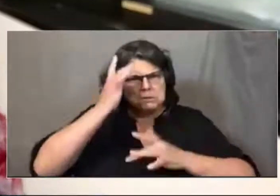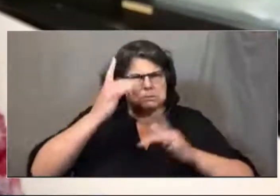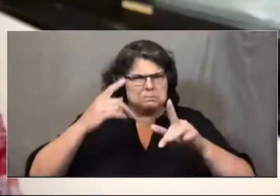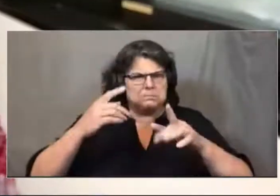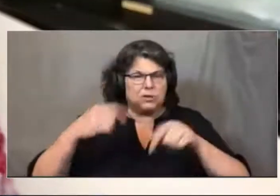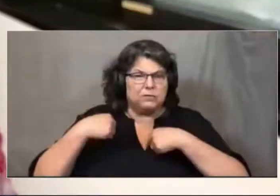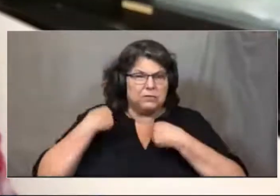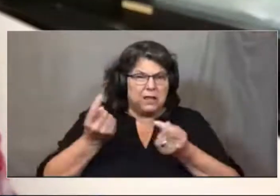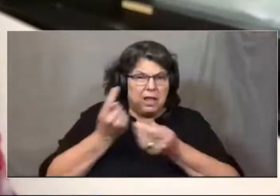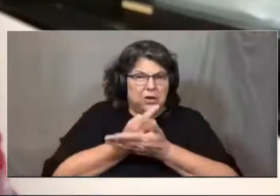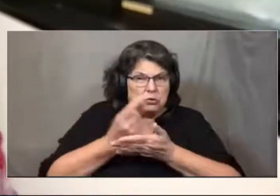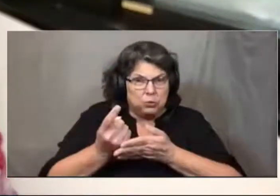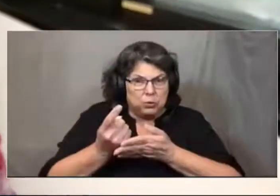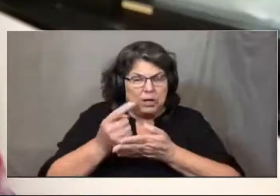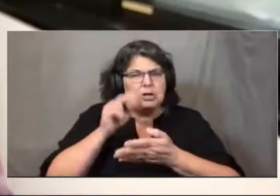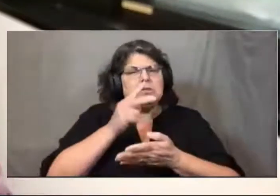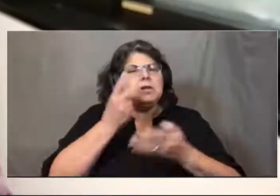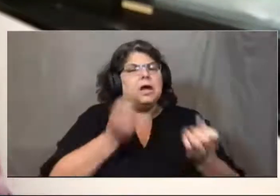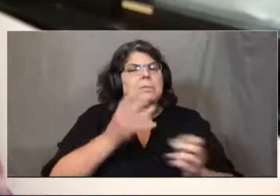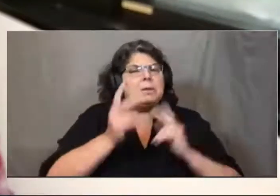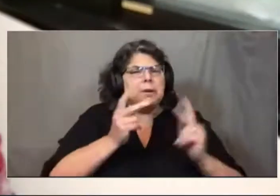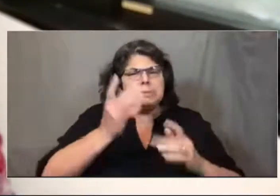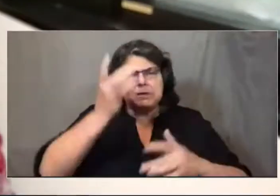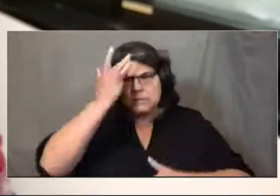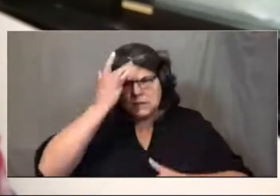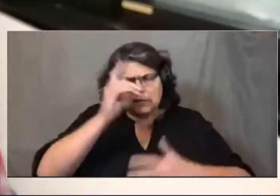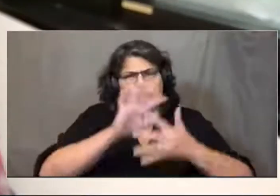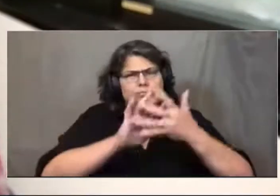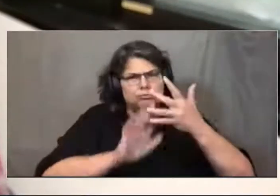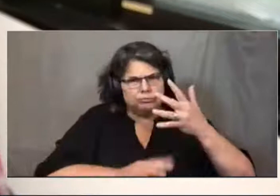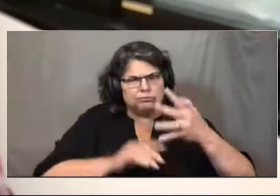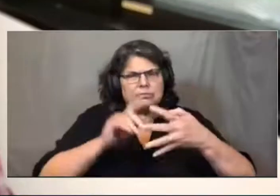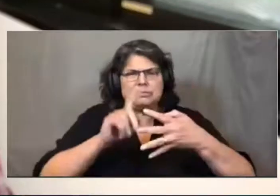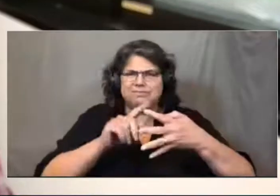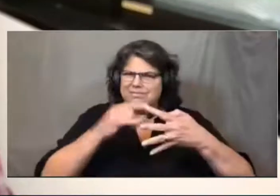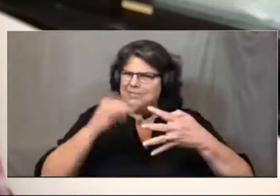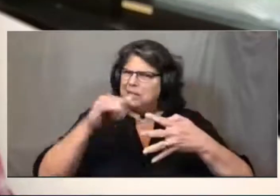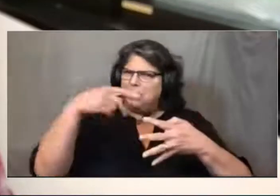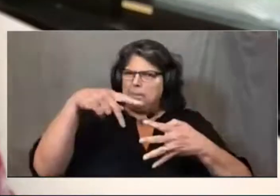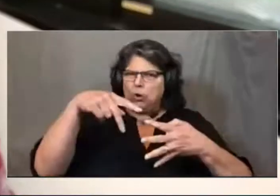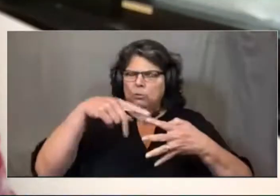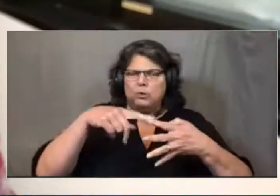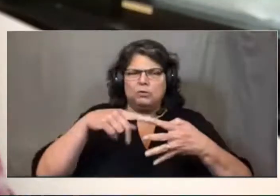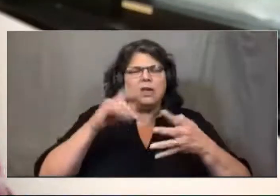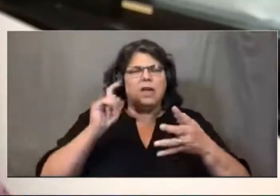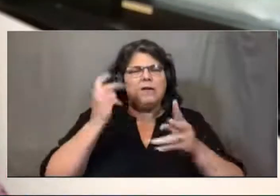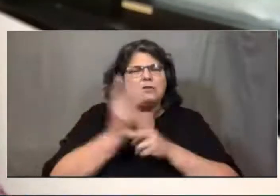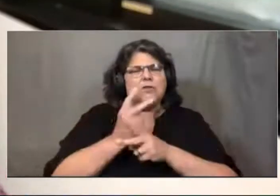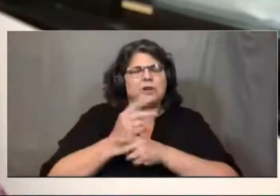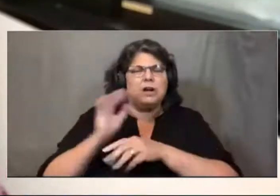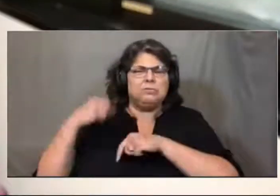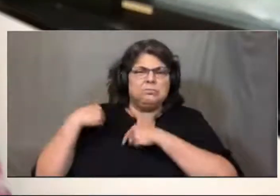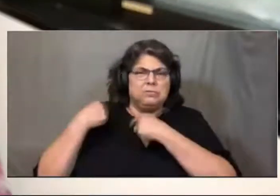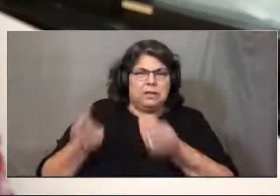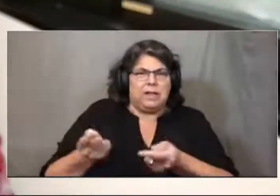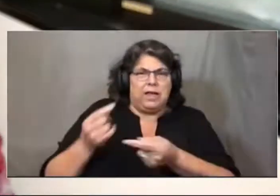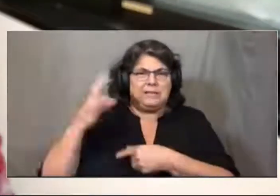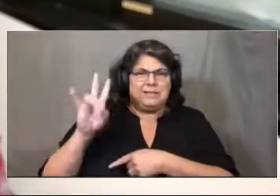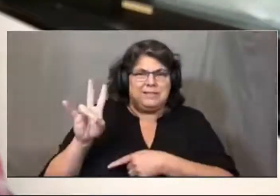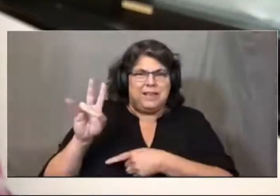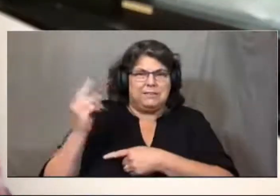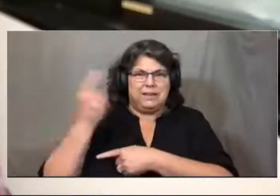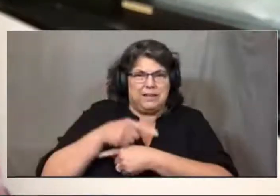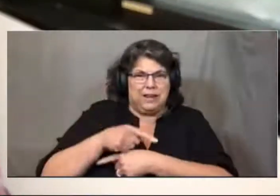as we look at those statistics today, the case rate, again, a 7-day average, 7 days ago or 7-day